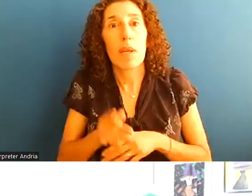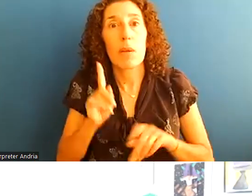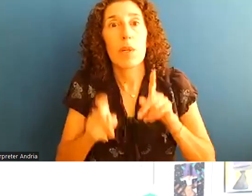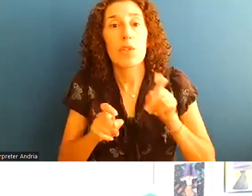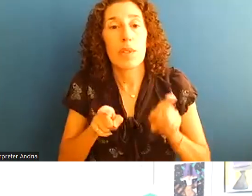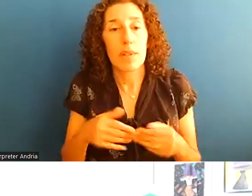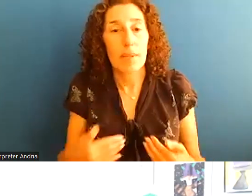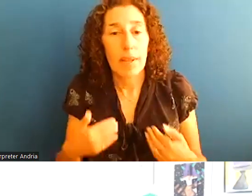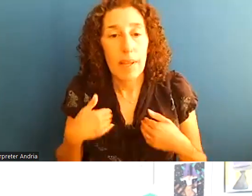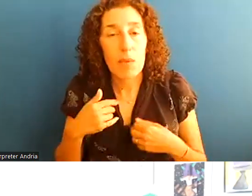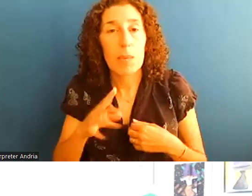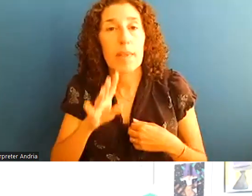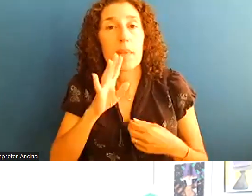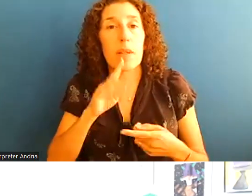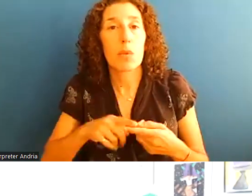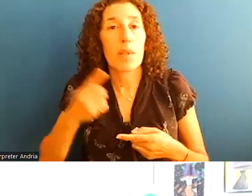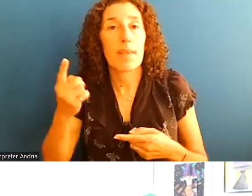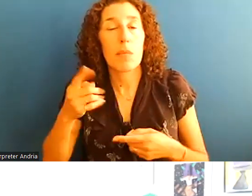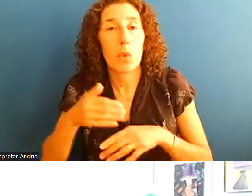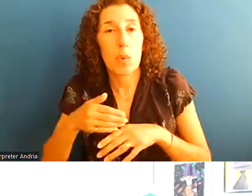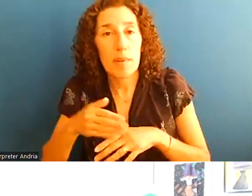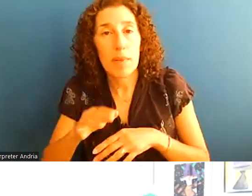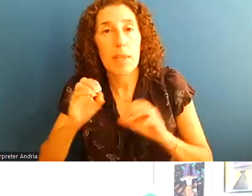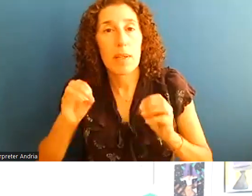someone who has submitted an anonymous kit.